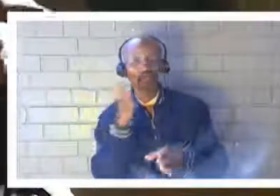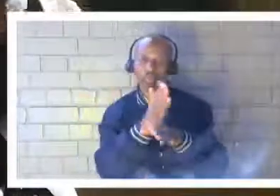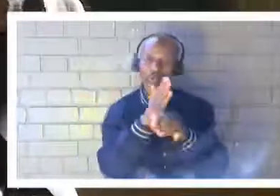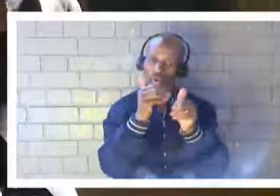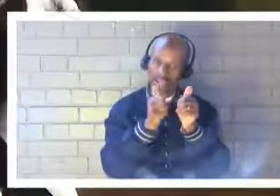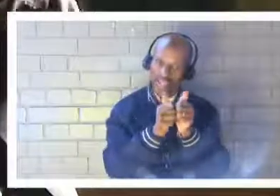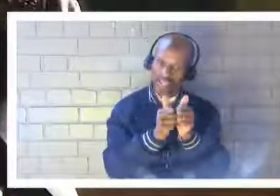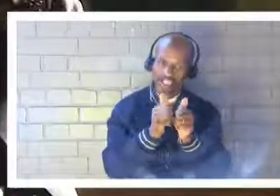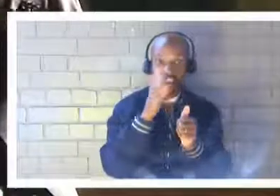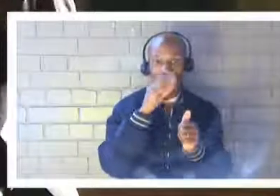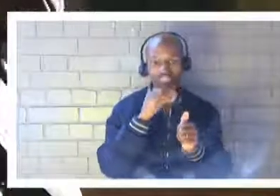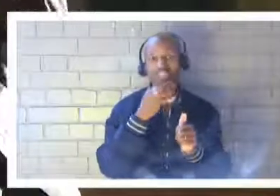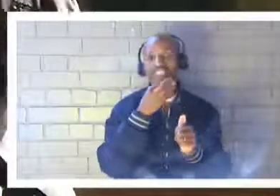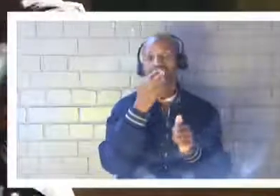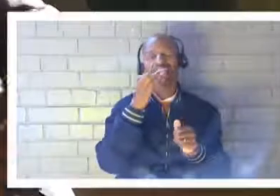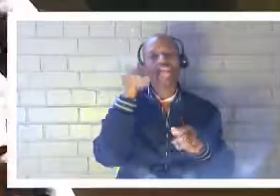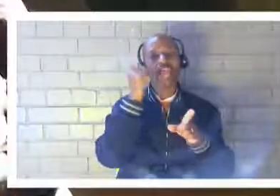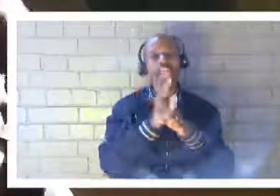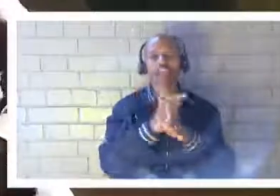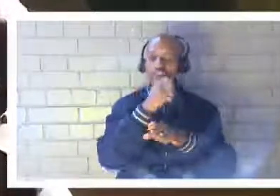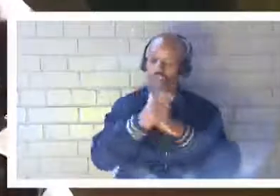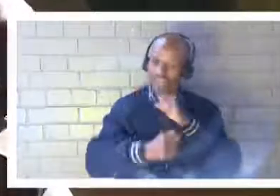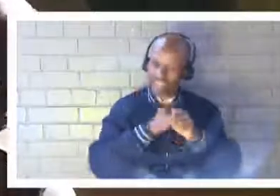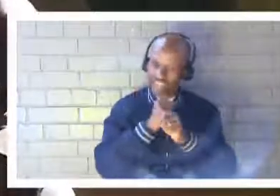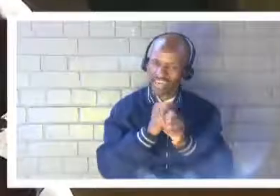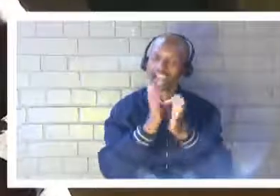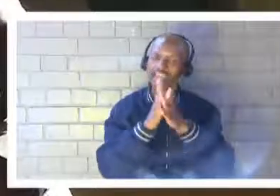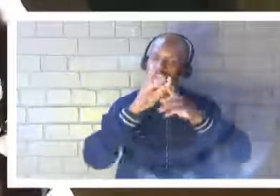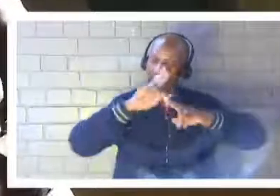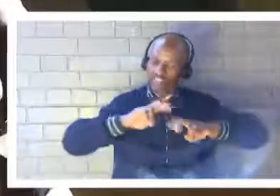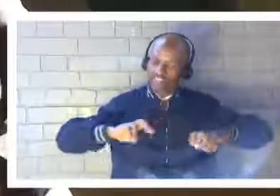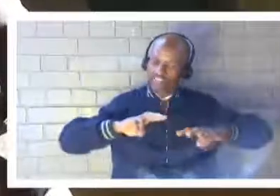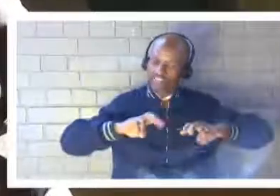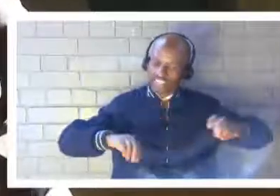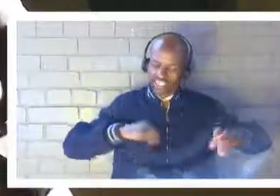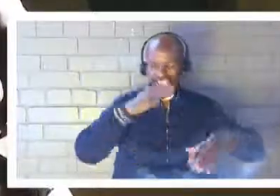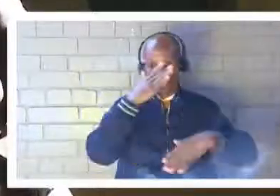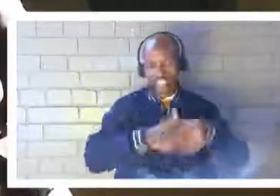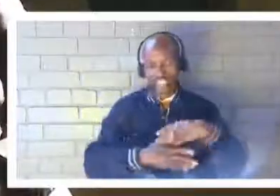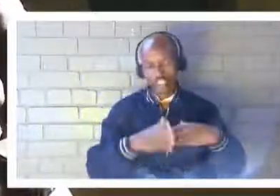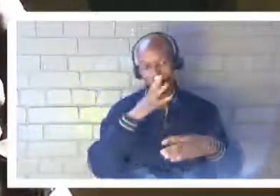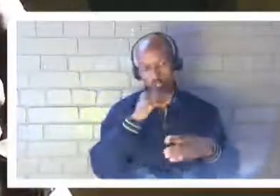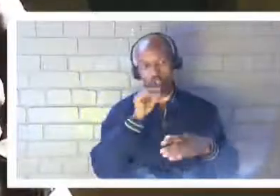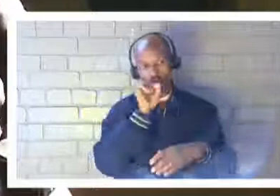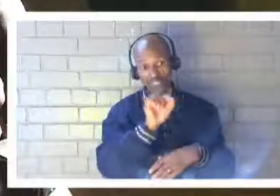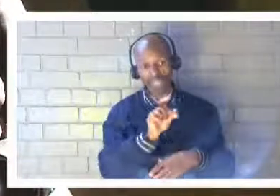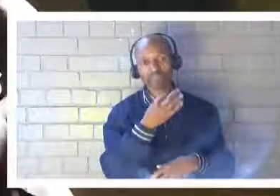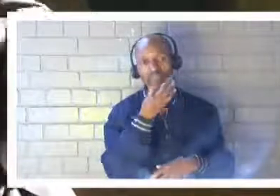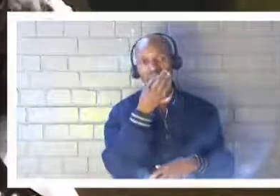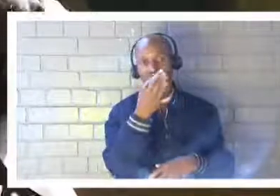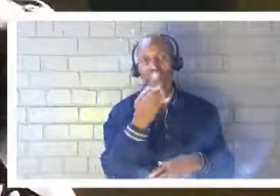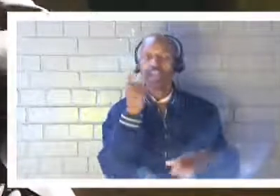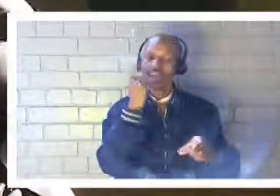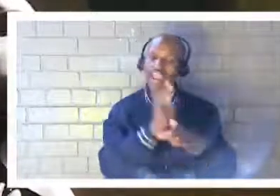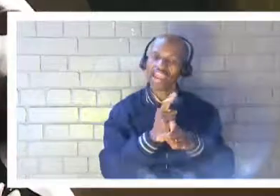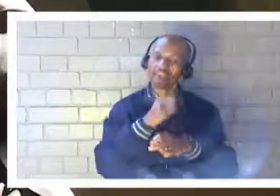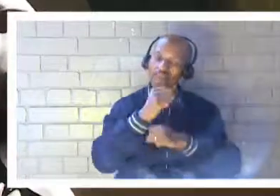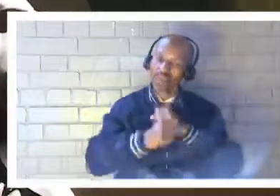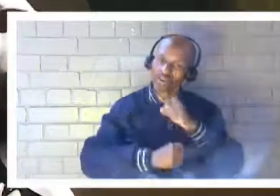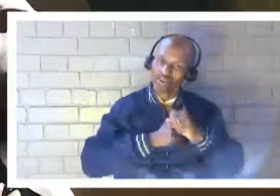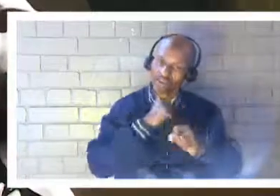speaking that every year, and the research results has also actually spoken to that, every